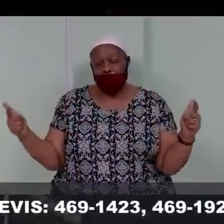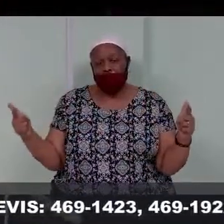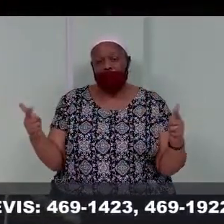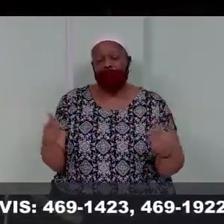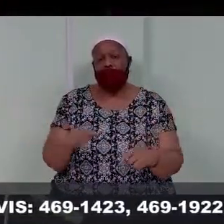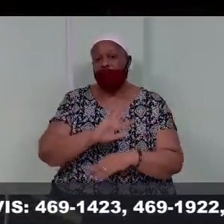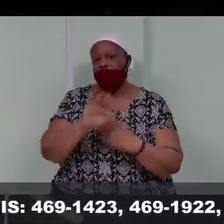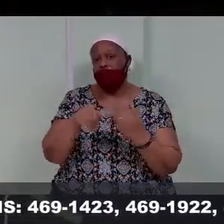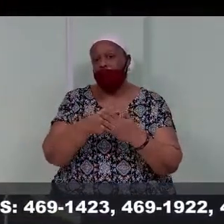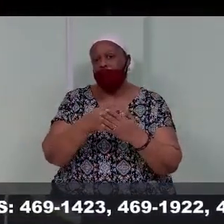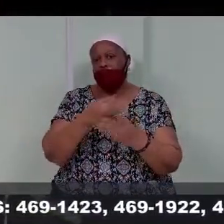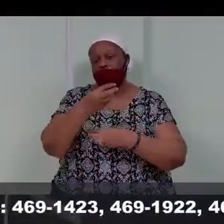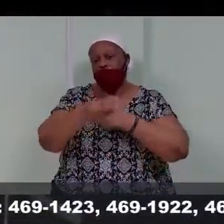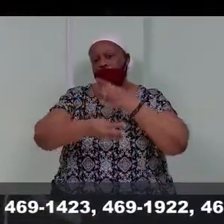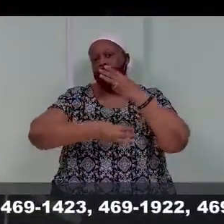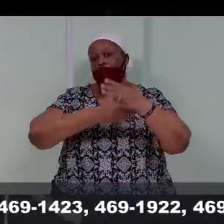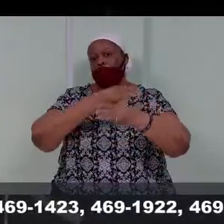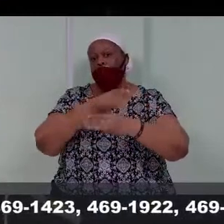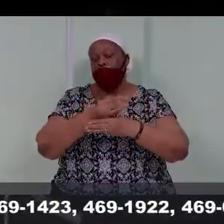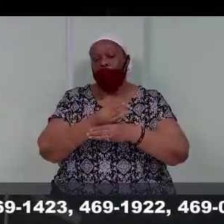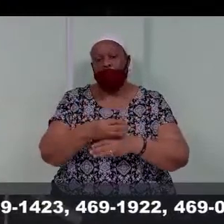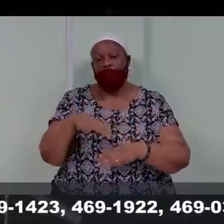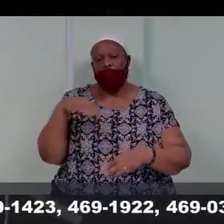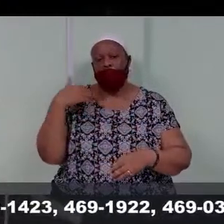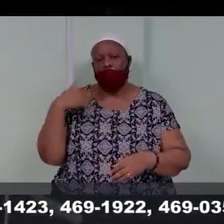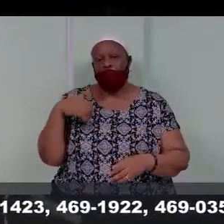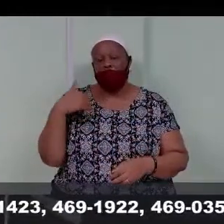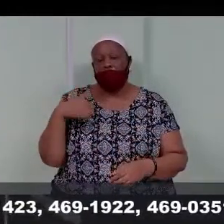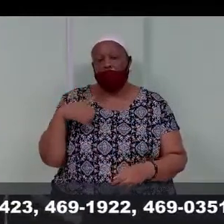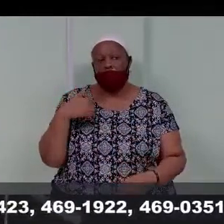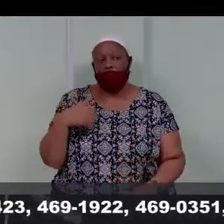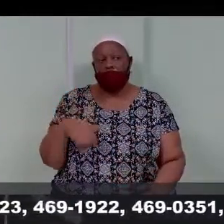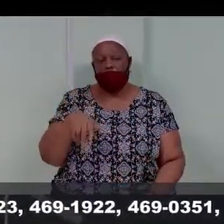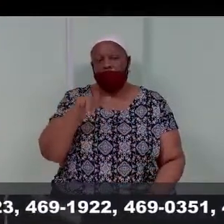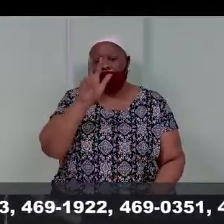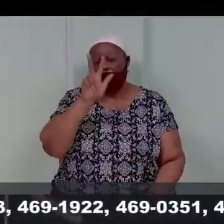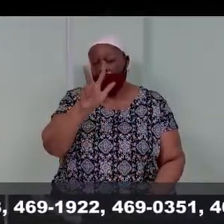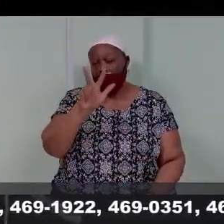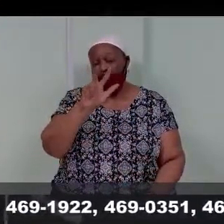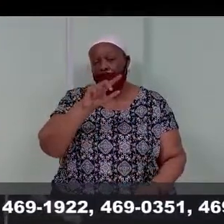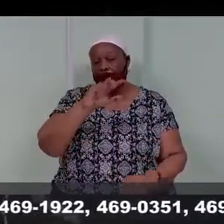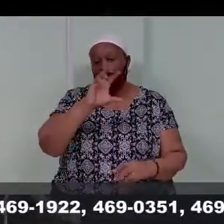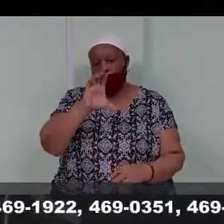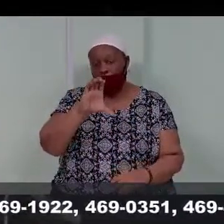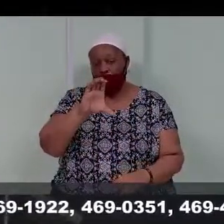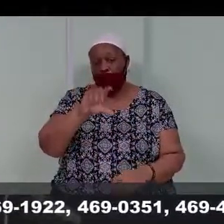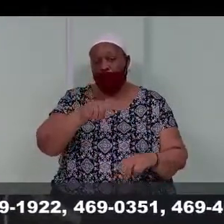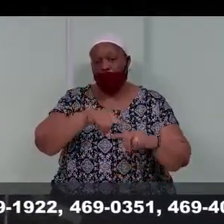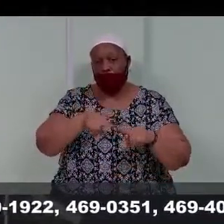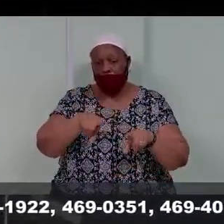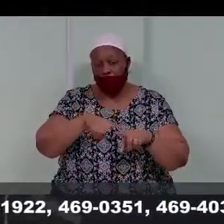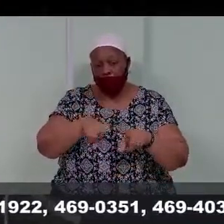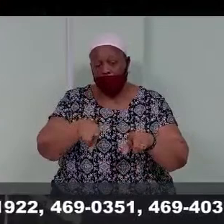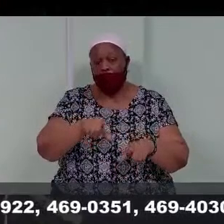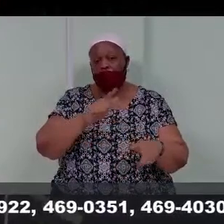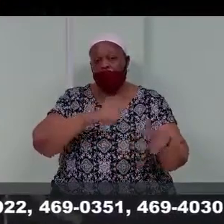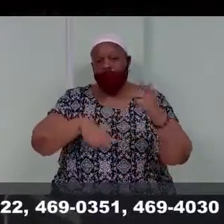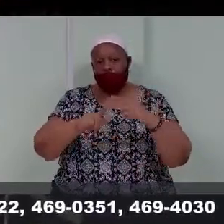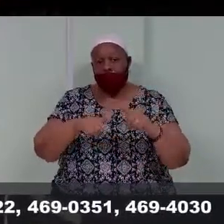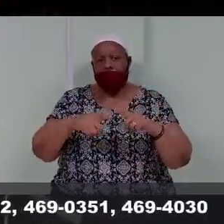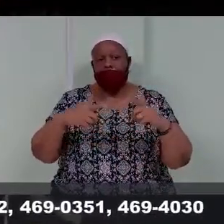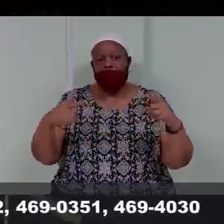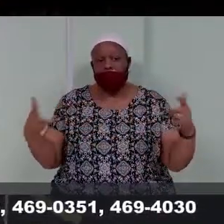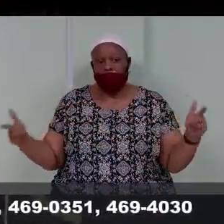is rather amazing. 300 different sign languages. So just so we